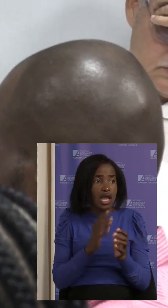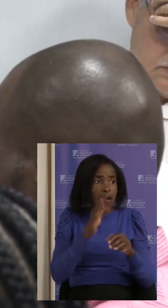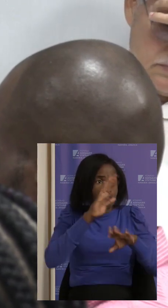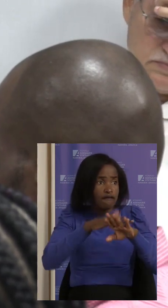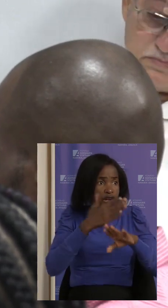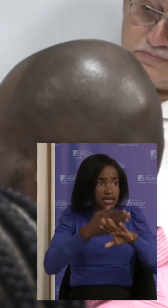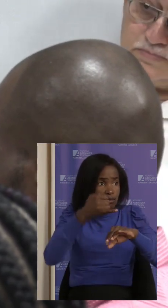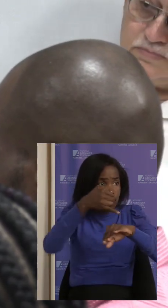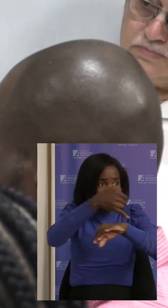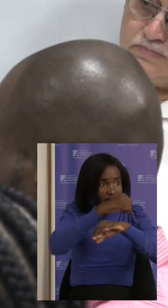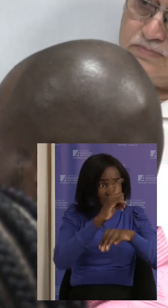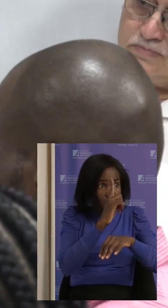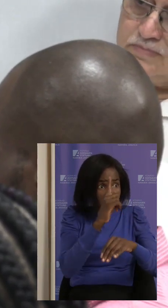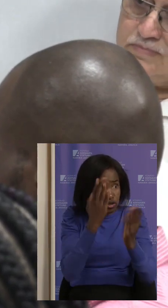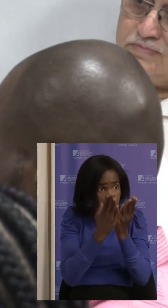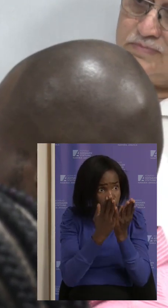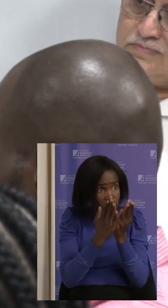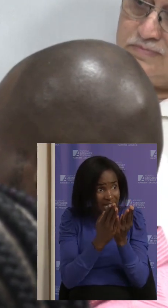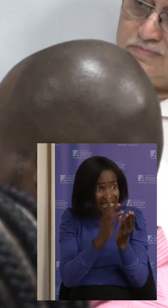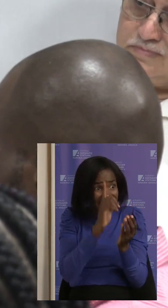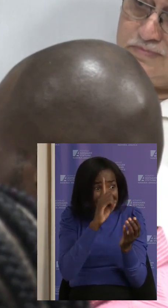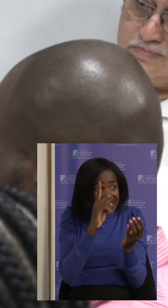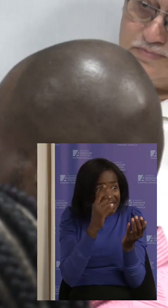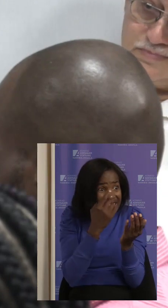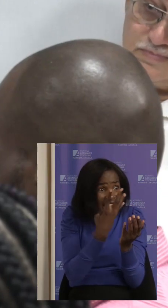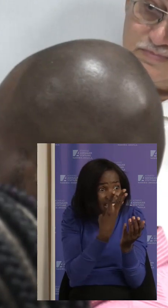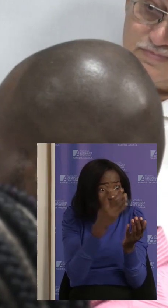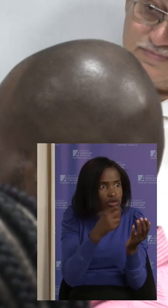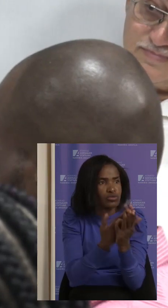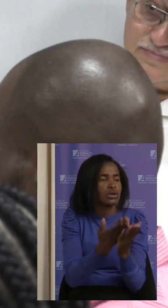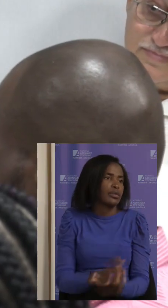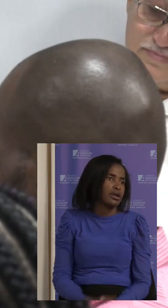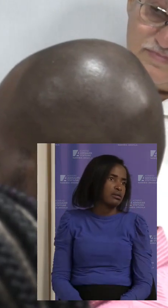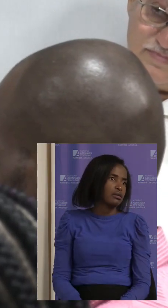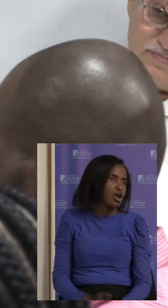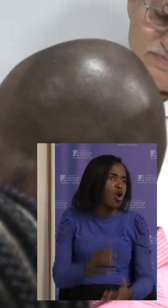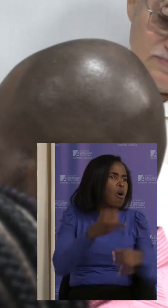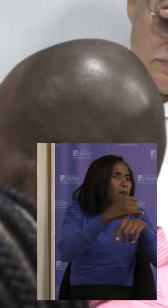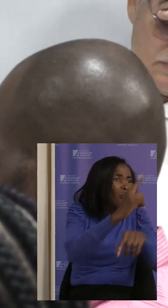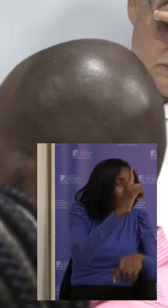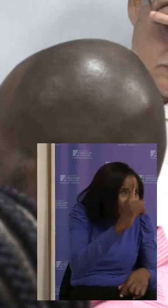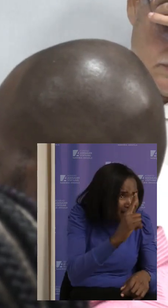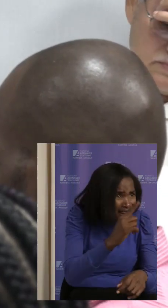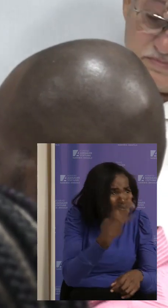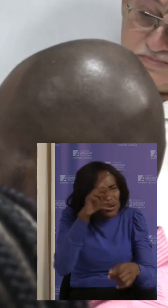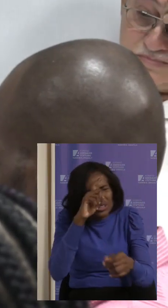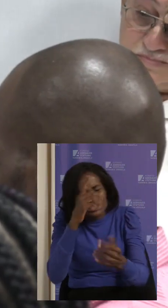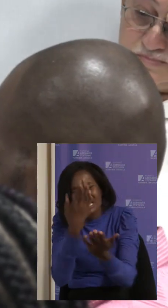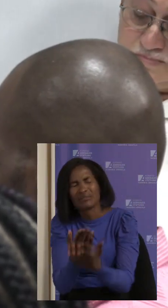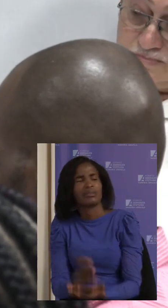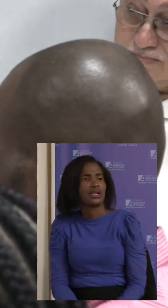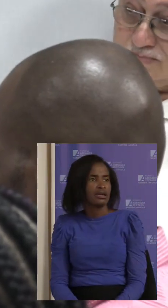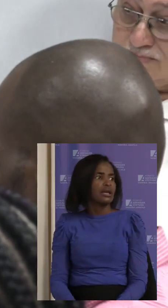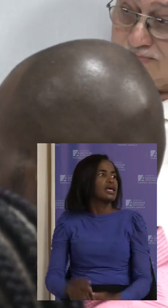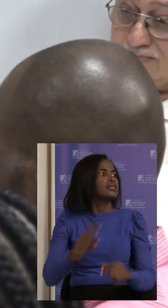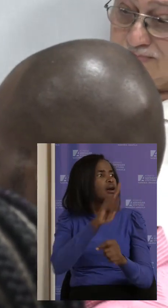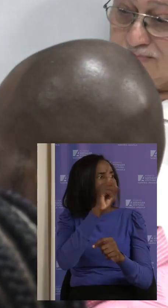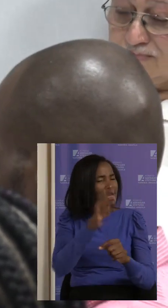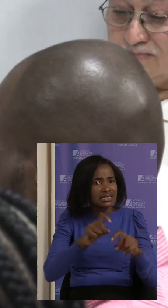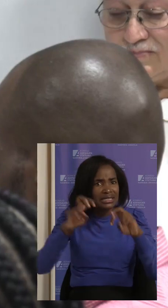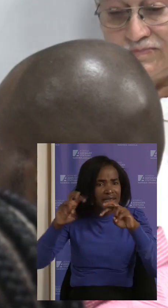many, one vacancy at school, how many teachers? There will be even 4,000 that will be coming there. So was there research that was done by our institutions